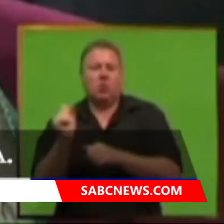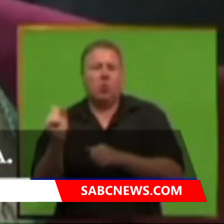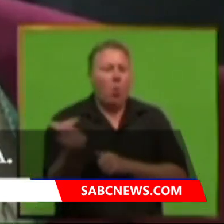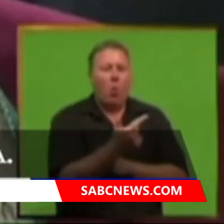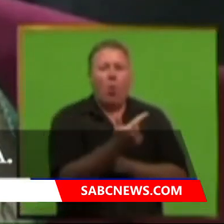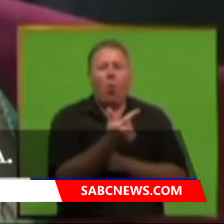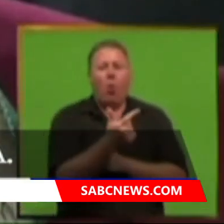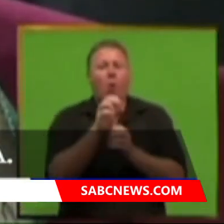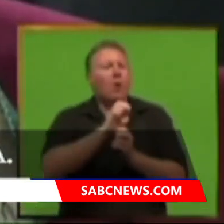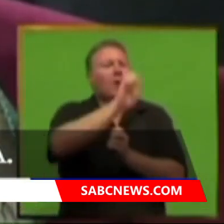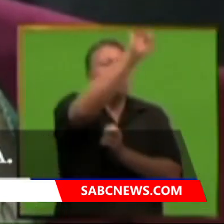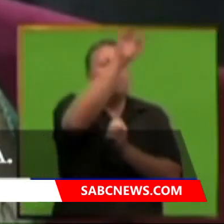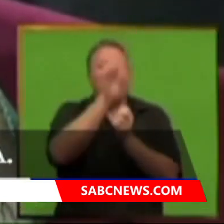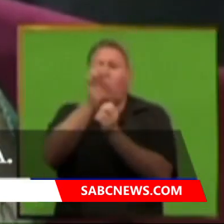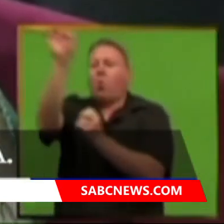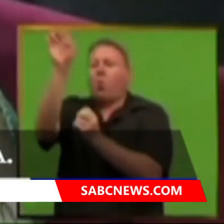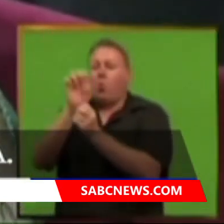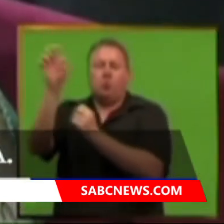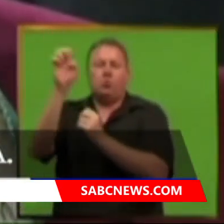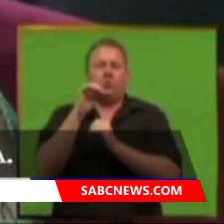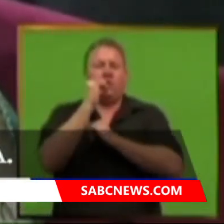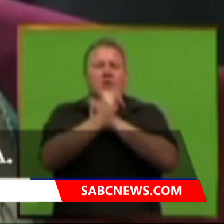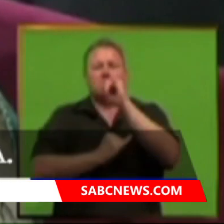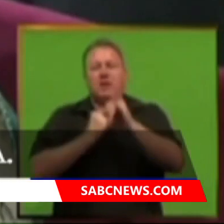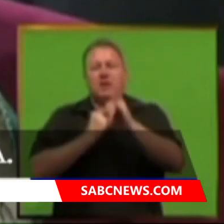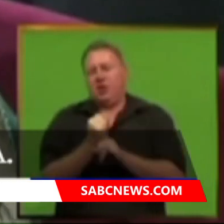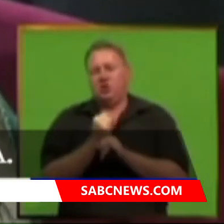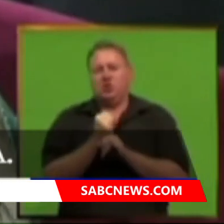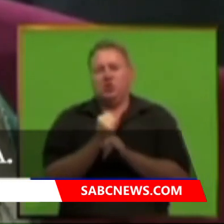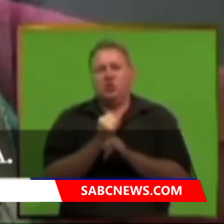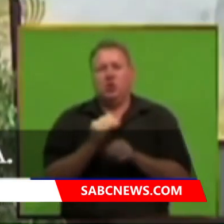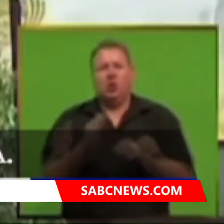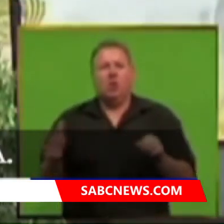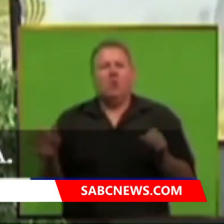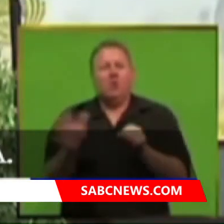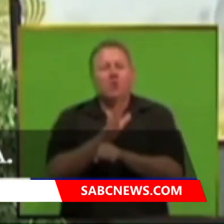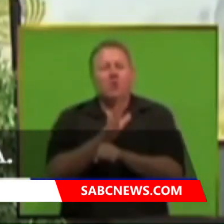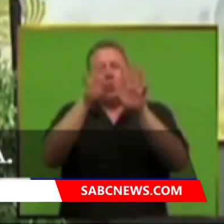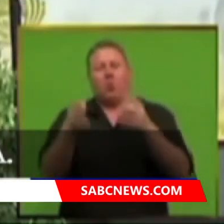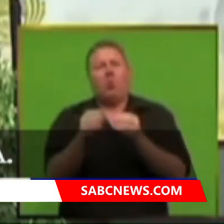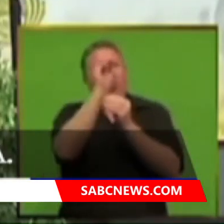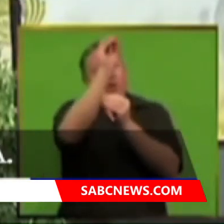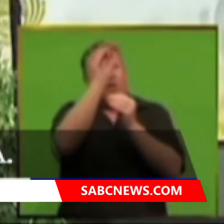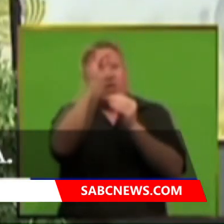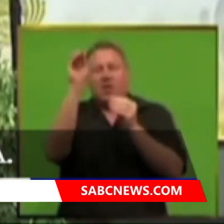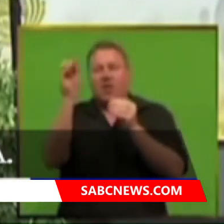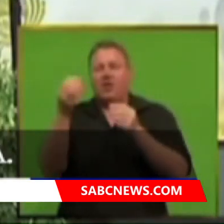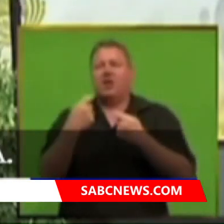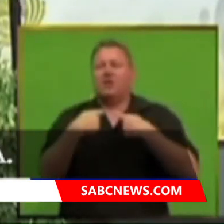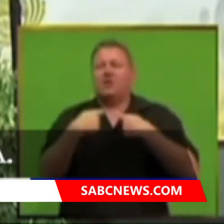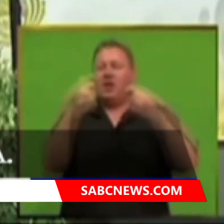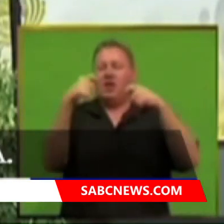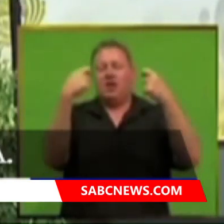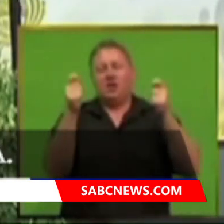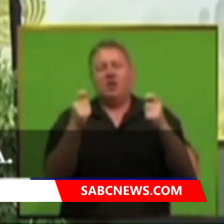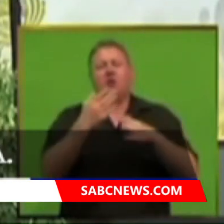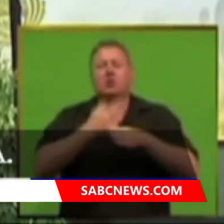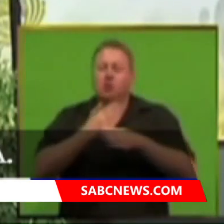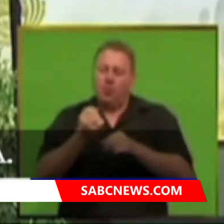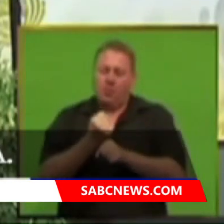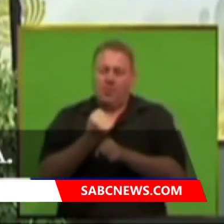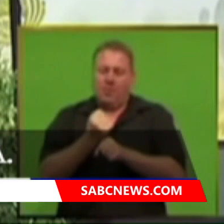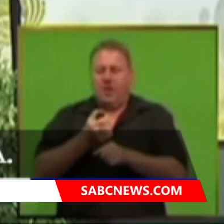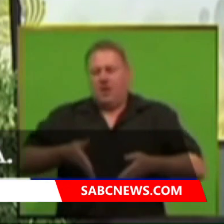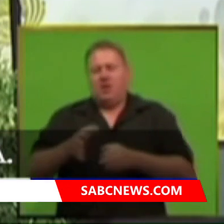remaining 200 regional seats are contested by parties and independent candidates. The addition of independents